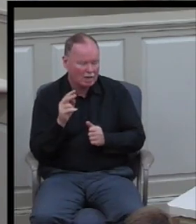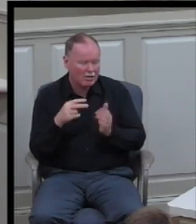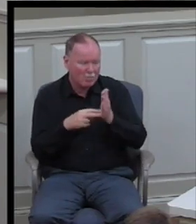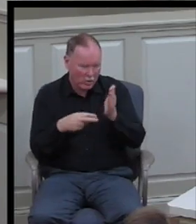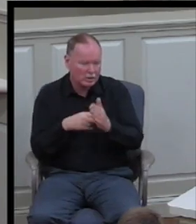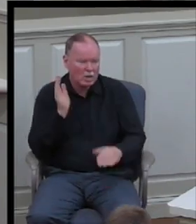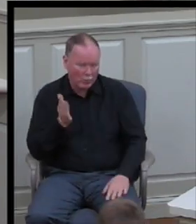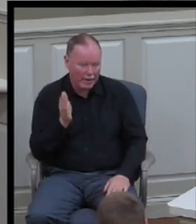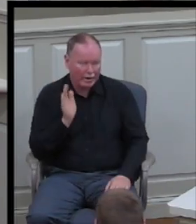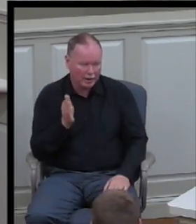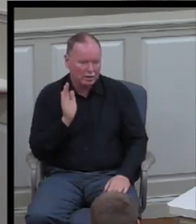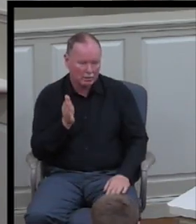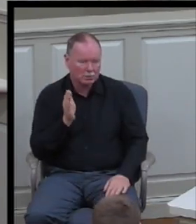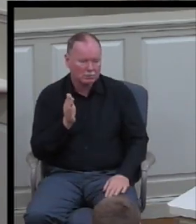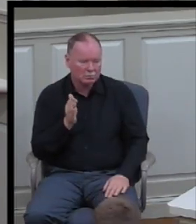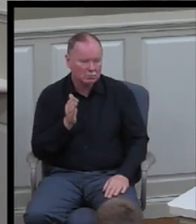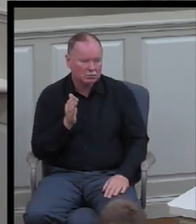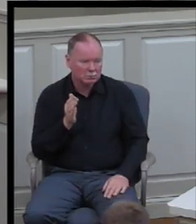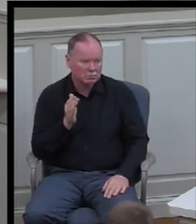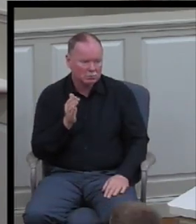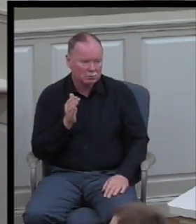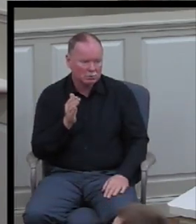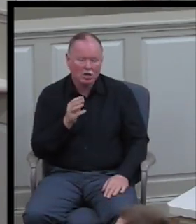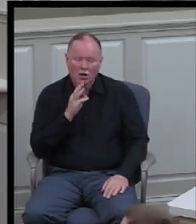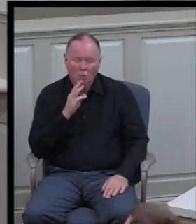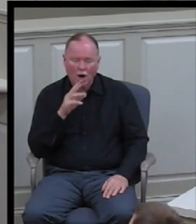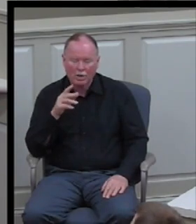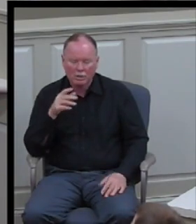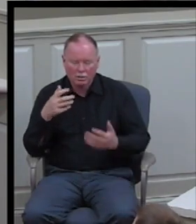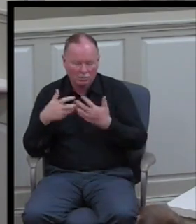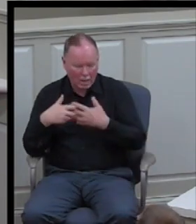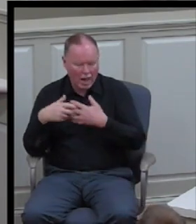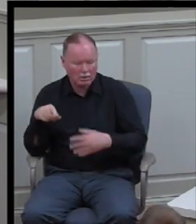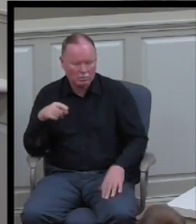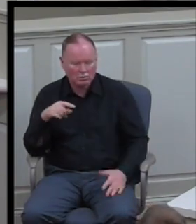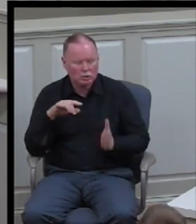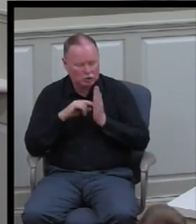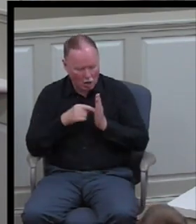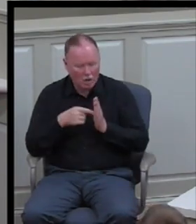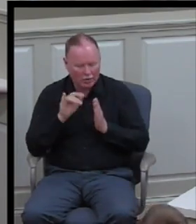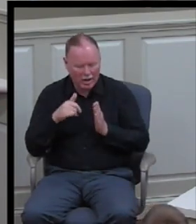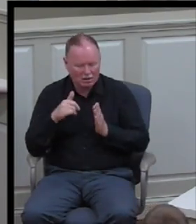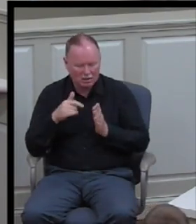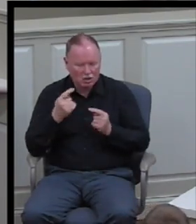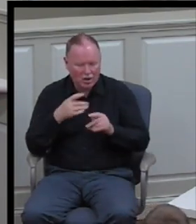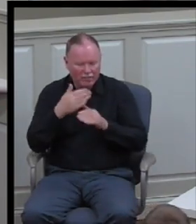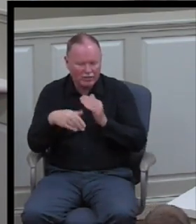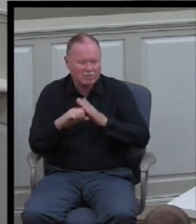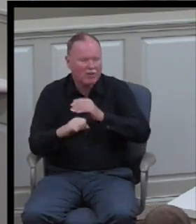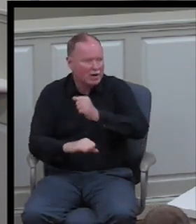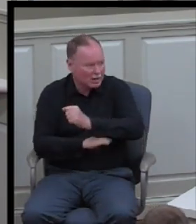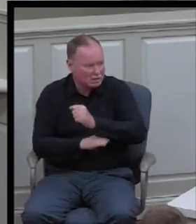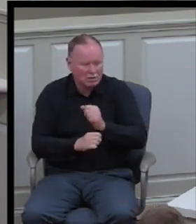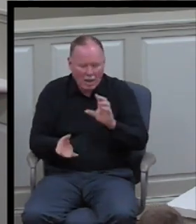a Okay. change order. December 15th. Request on that. The Water Plant Park, we've got started on finishing up the foundation. We put